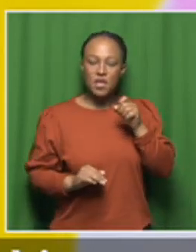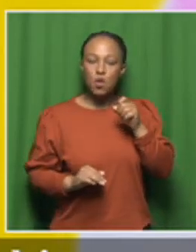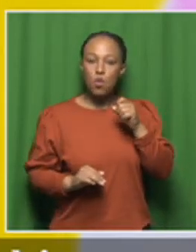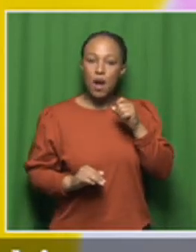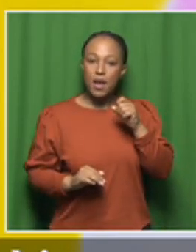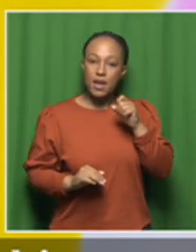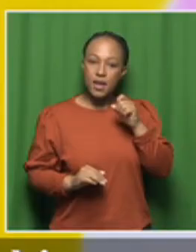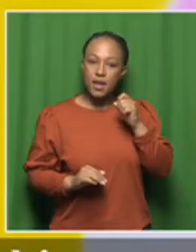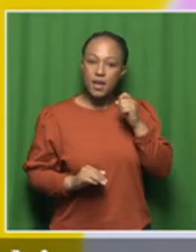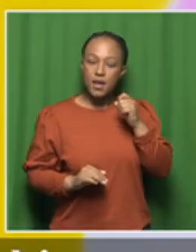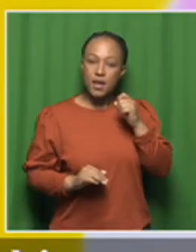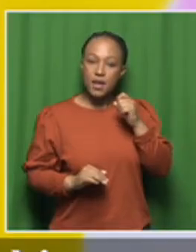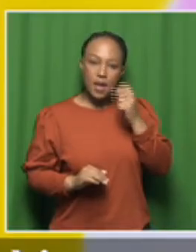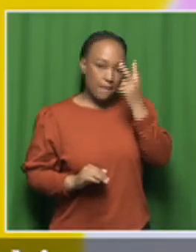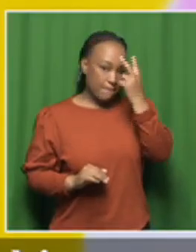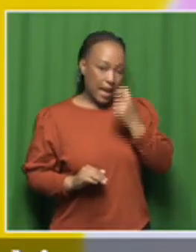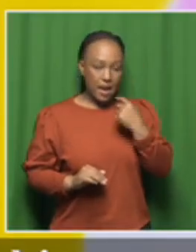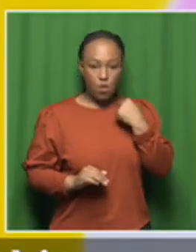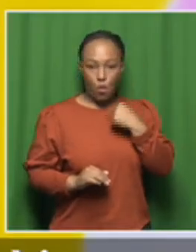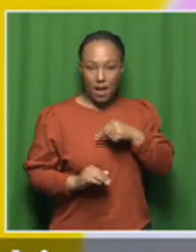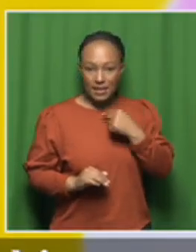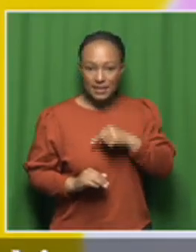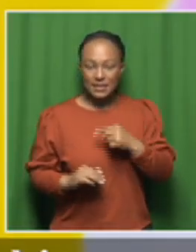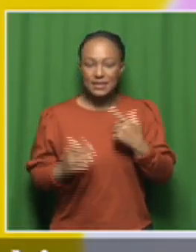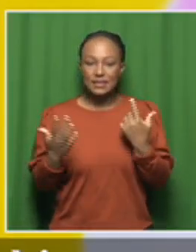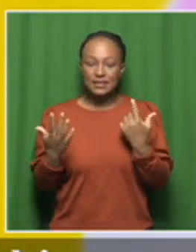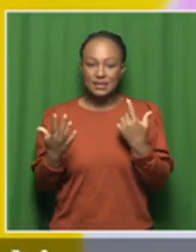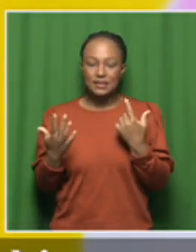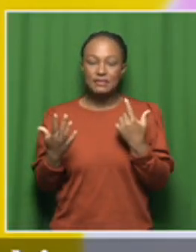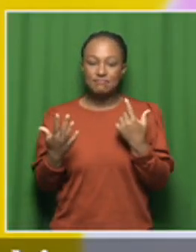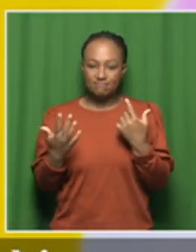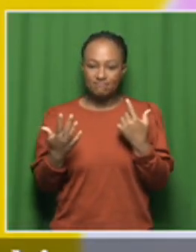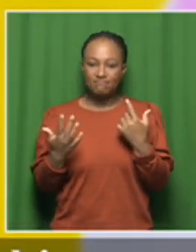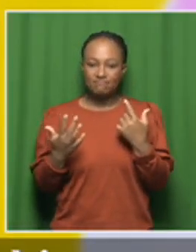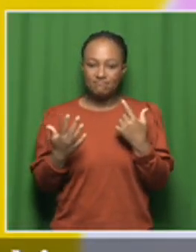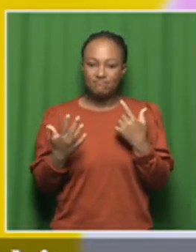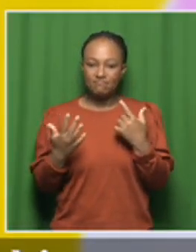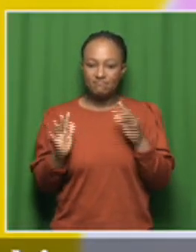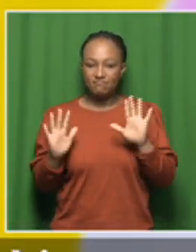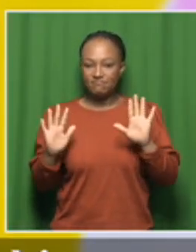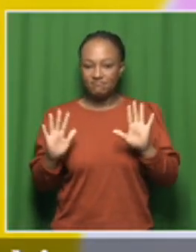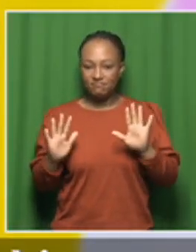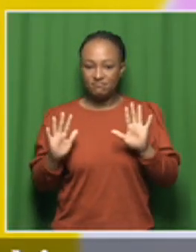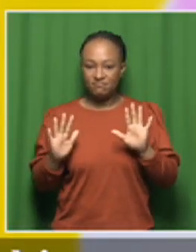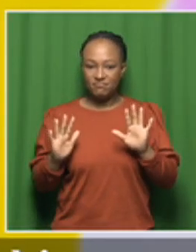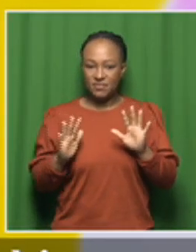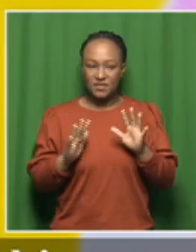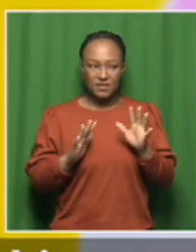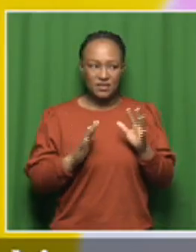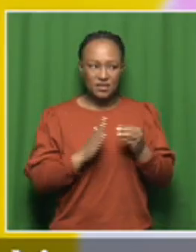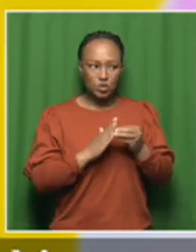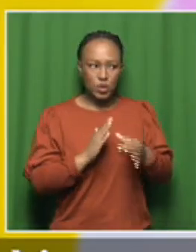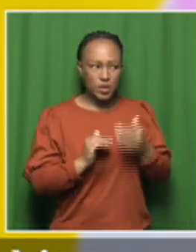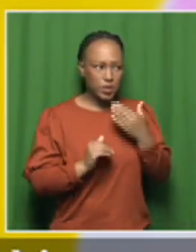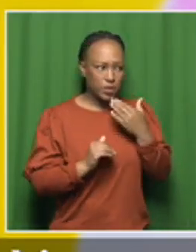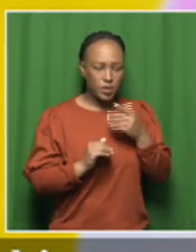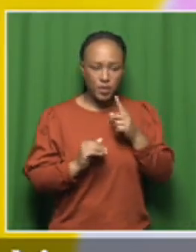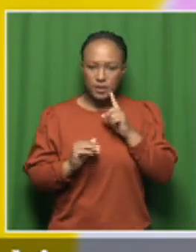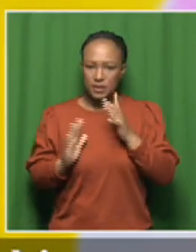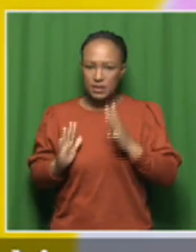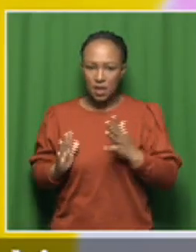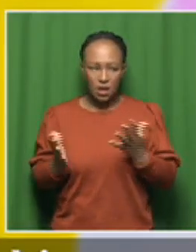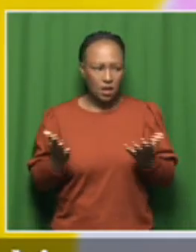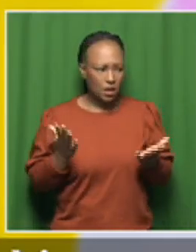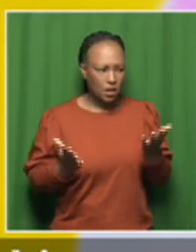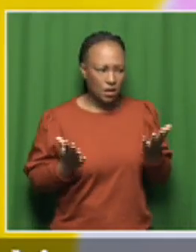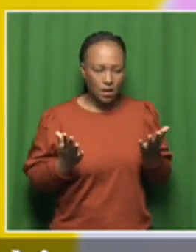they sort of like reverse engineer that for me. Wow. And okay, who's the student, who's the teacher here, really? So for me, that was an